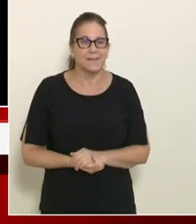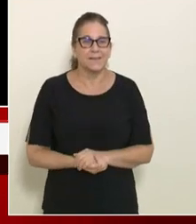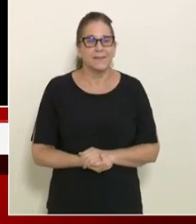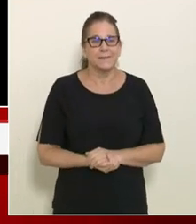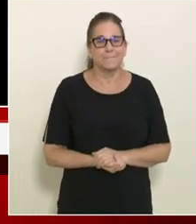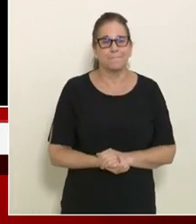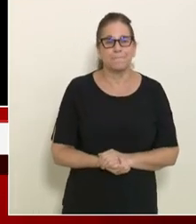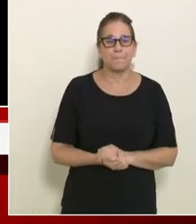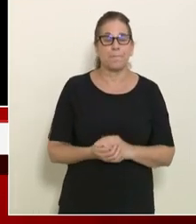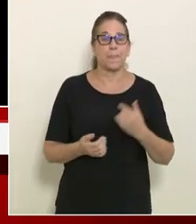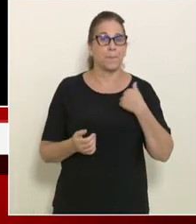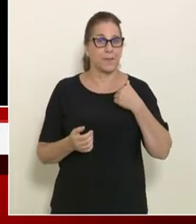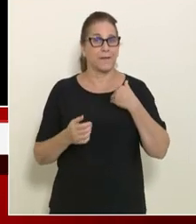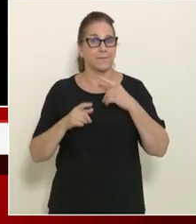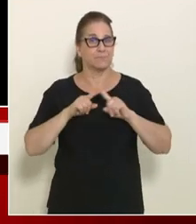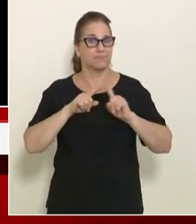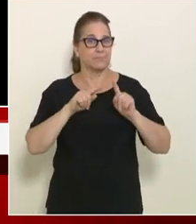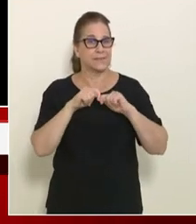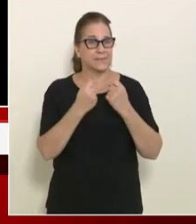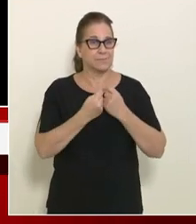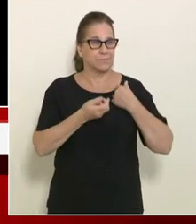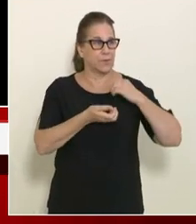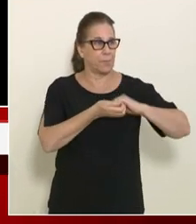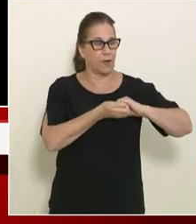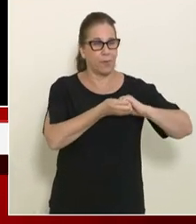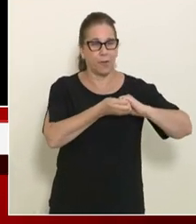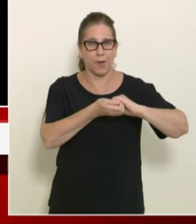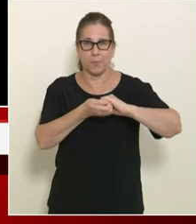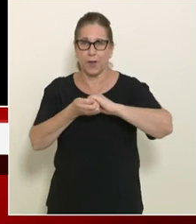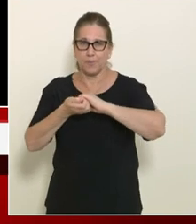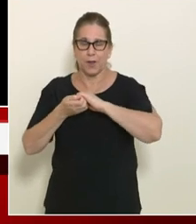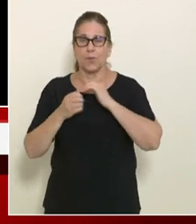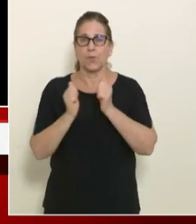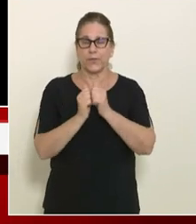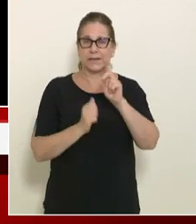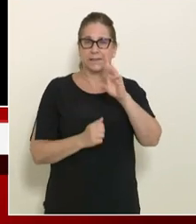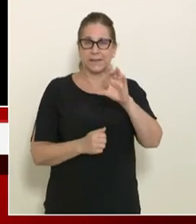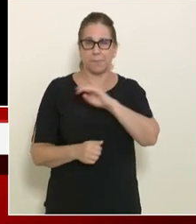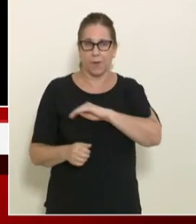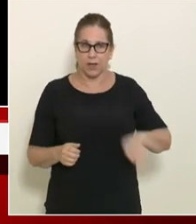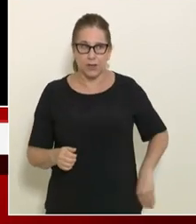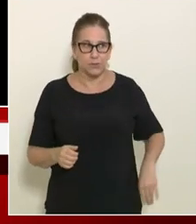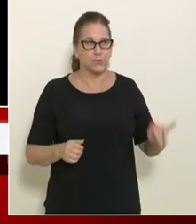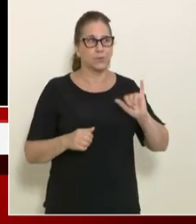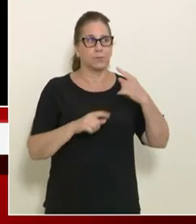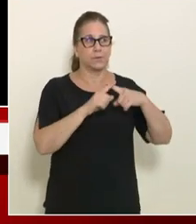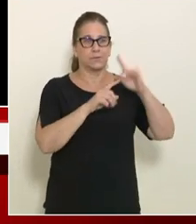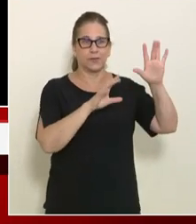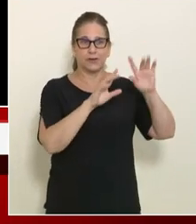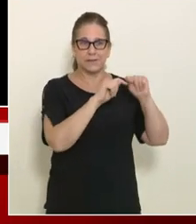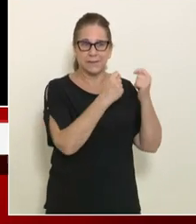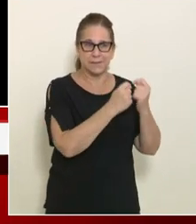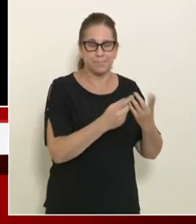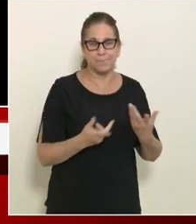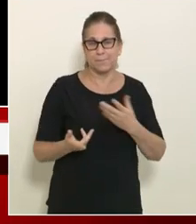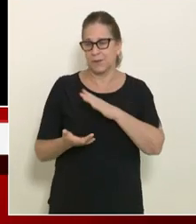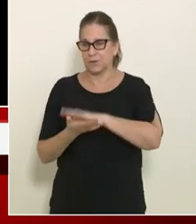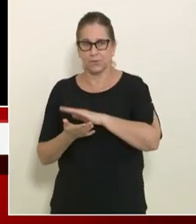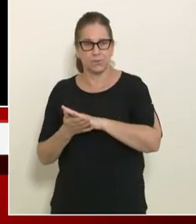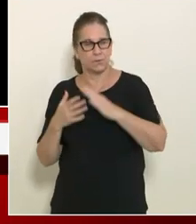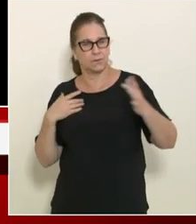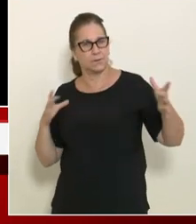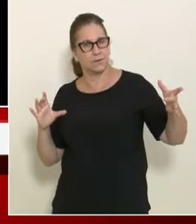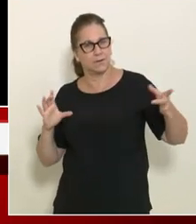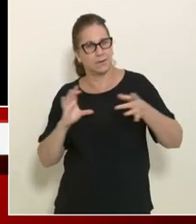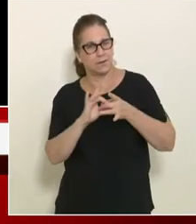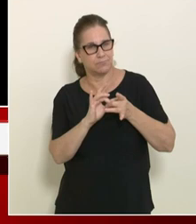provide a number of resources for families to ensure that we start strong. One of those resources is our Family Guide to Learning